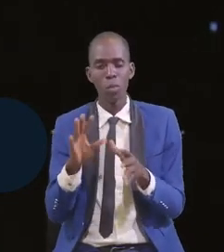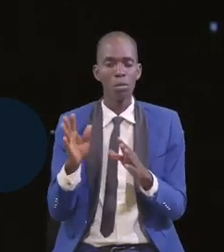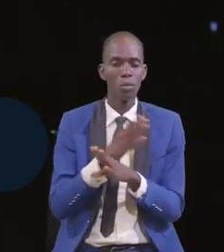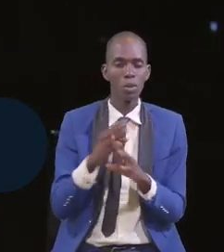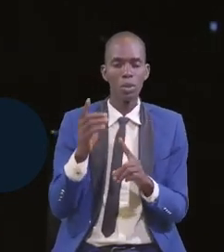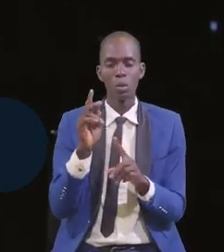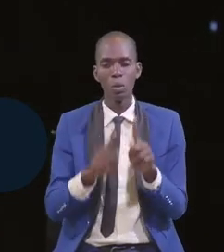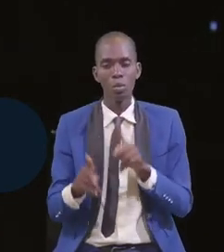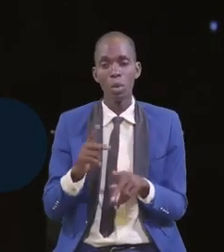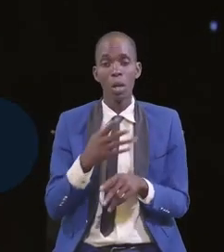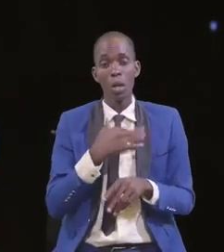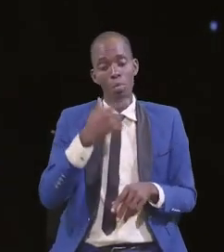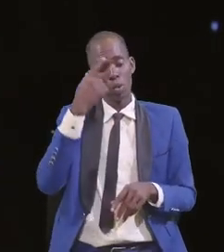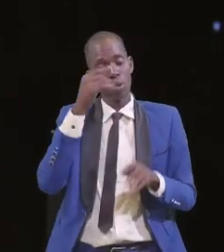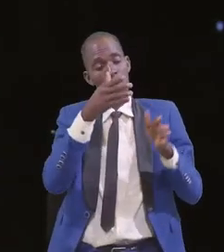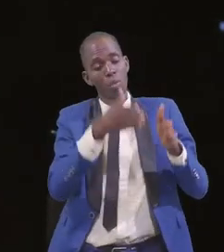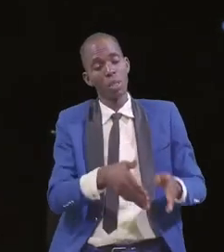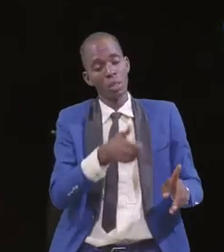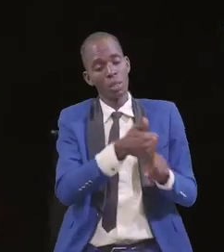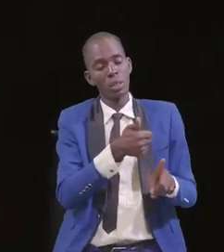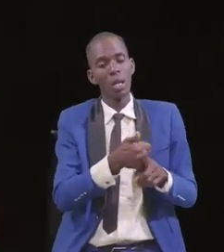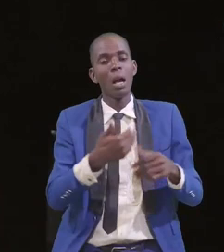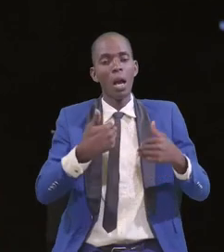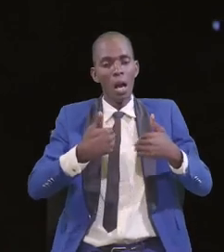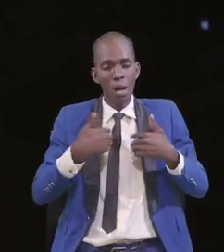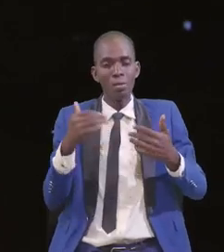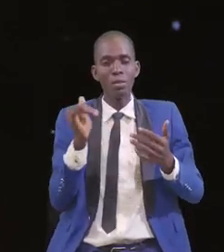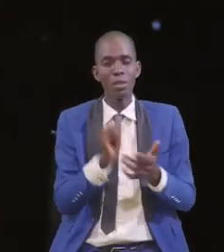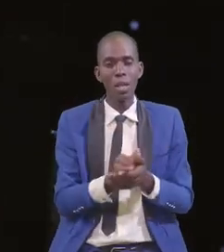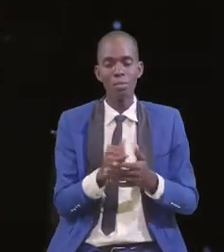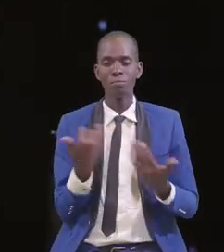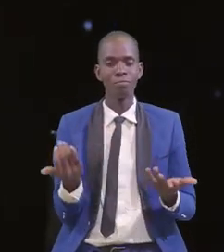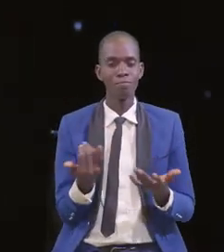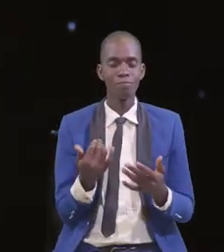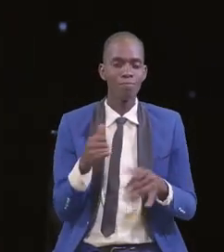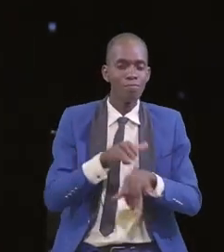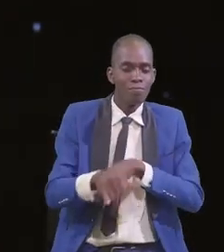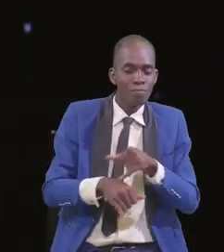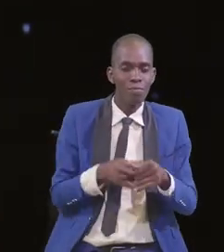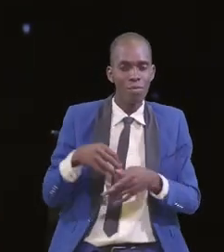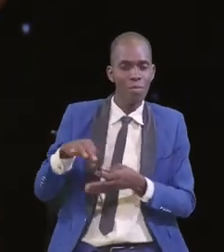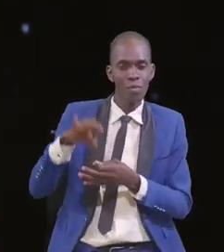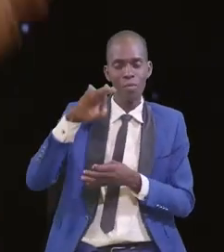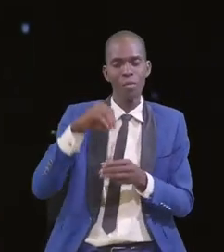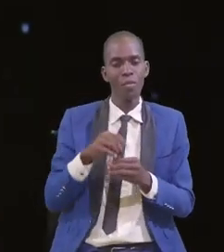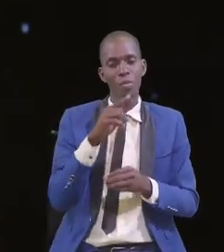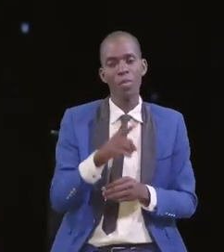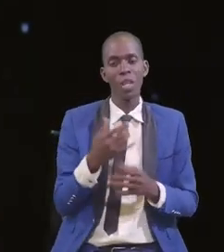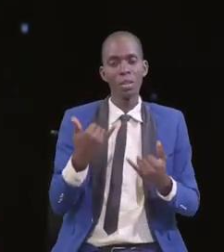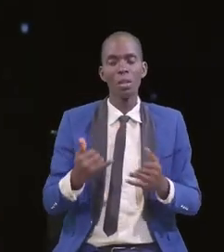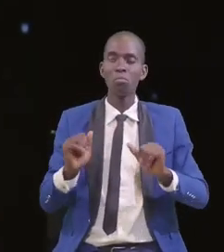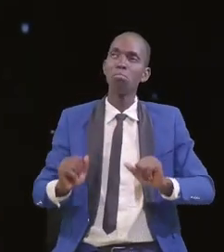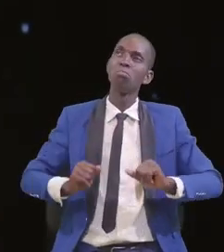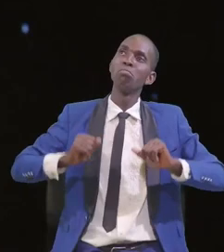their own ambition, they fall into that. They fall into temptation and then they realize they've sold